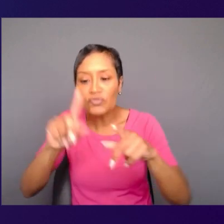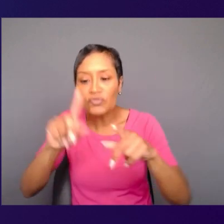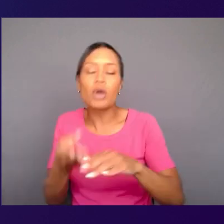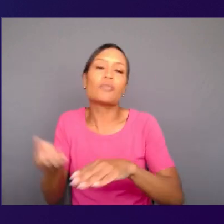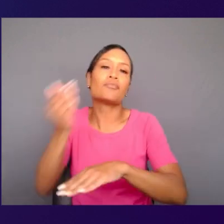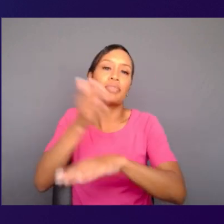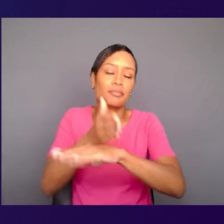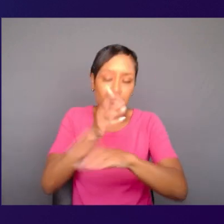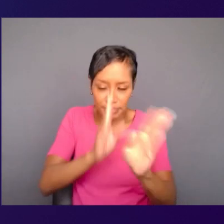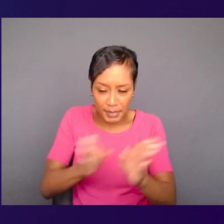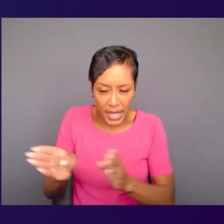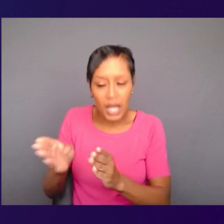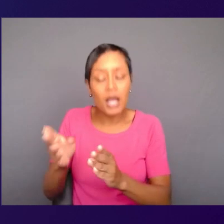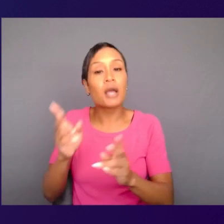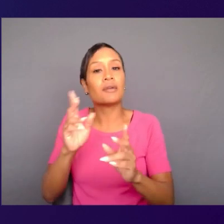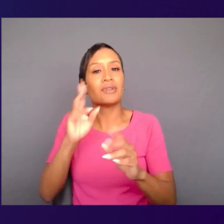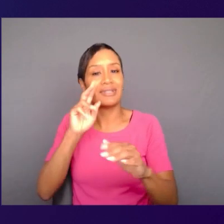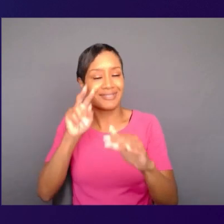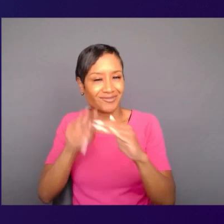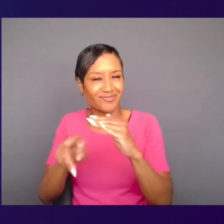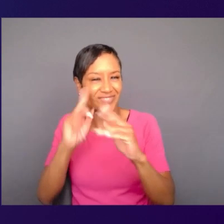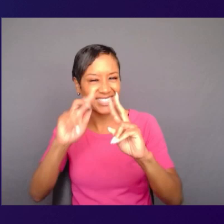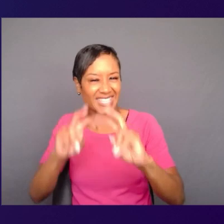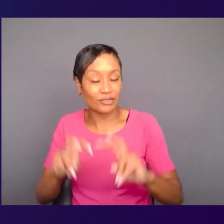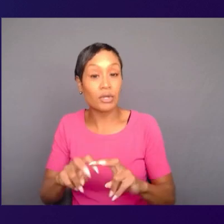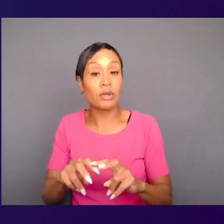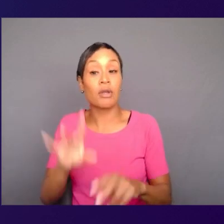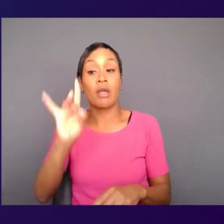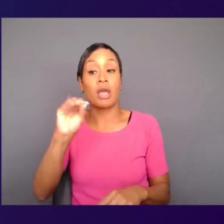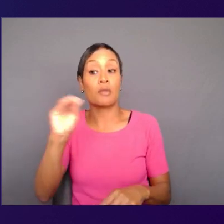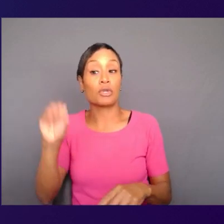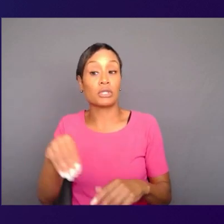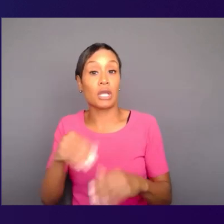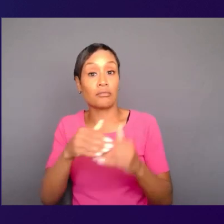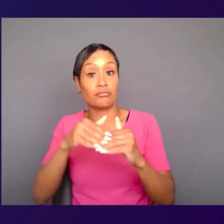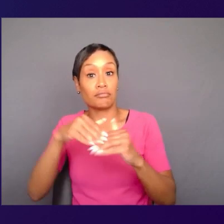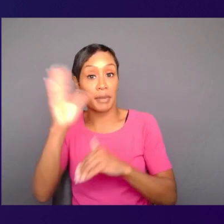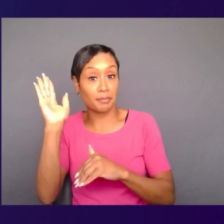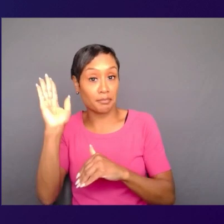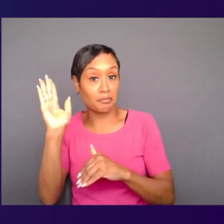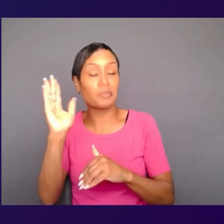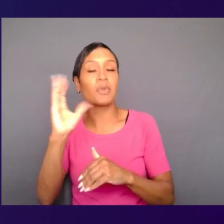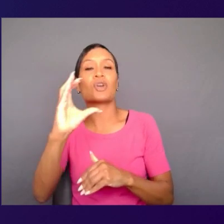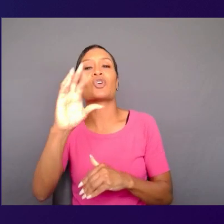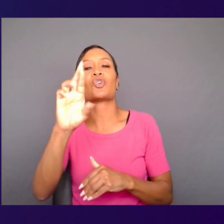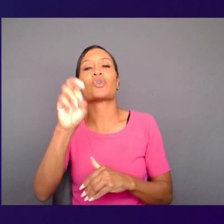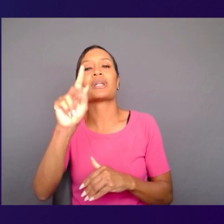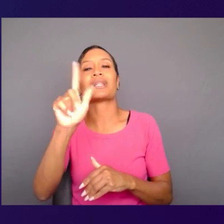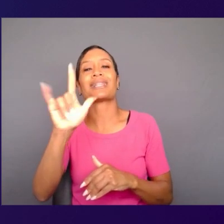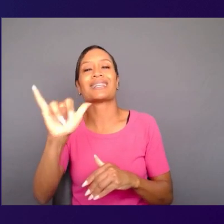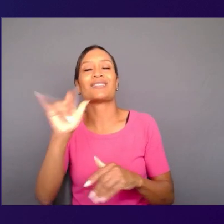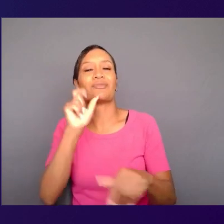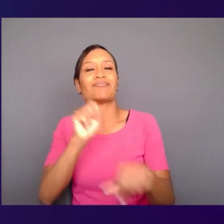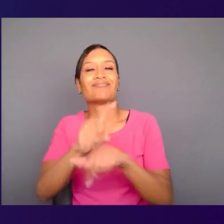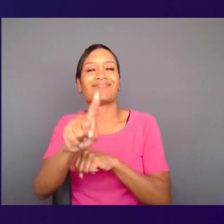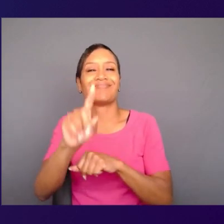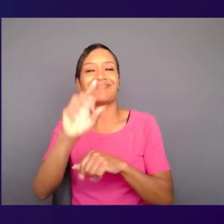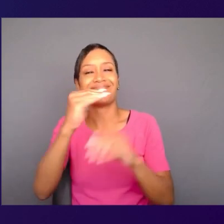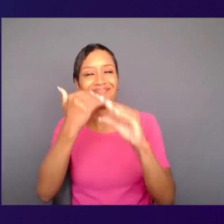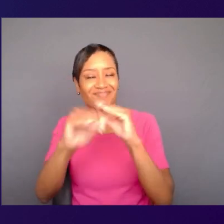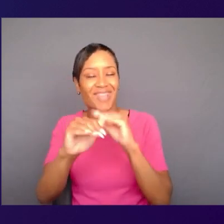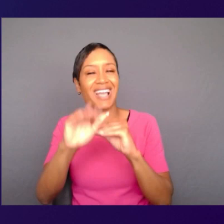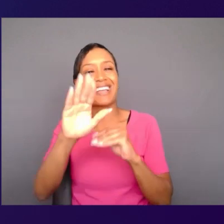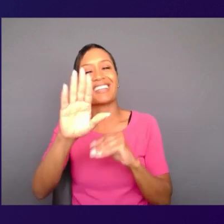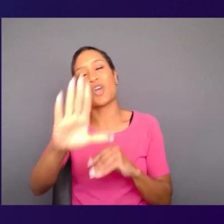assessment. Once you've passed the assessment with a score of 80% or better, Credly will email the details for the digital badge that you are